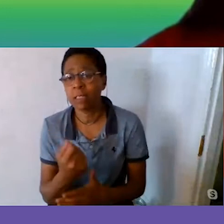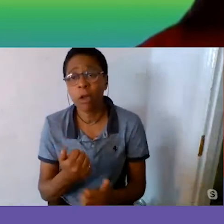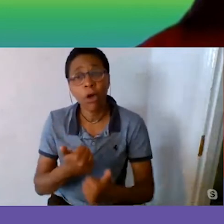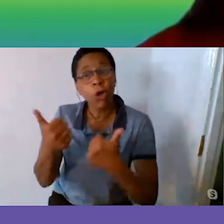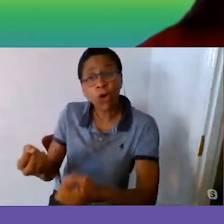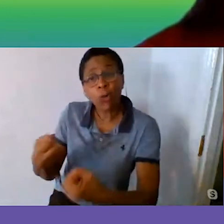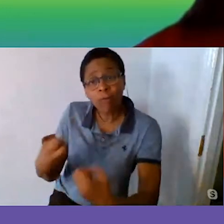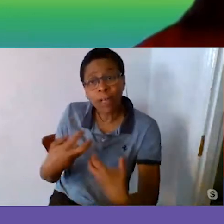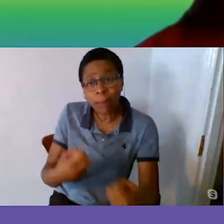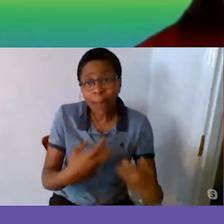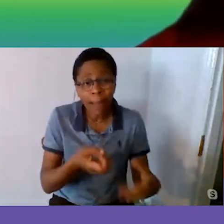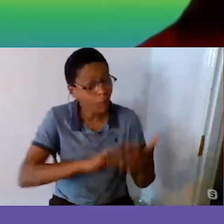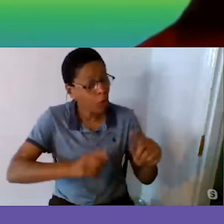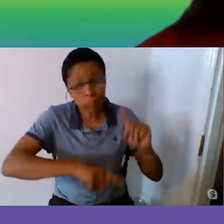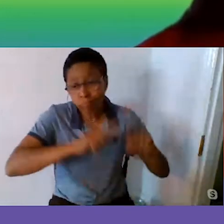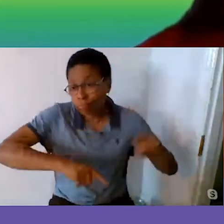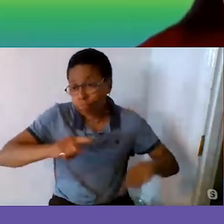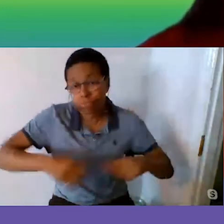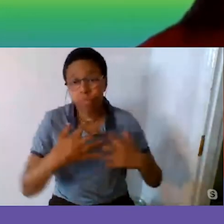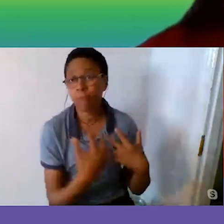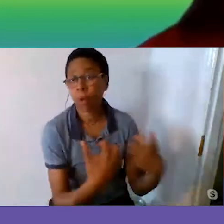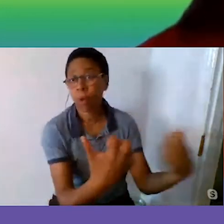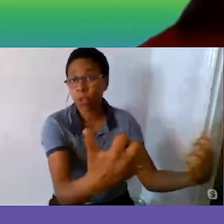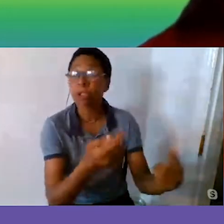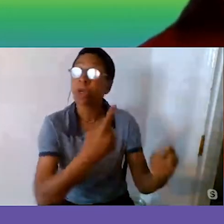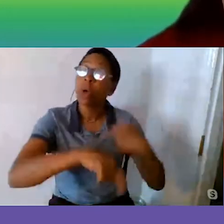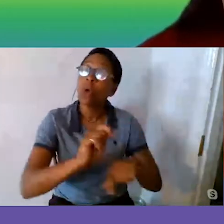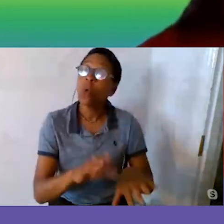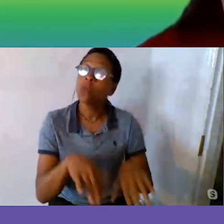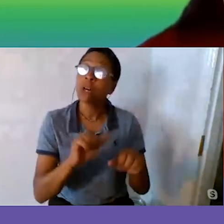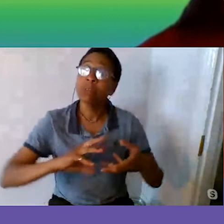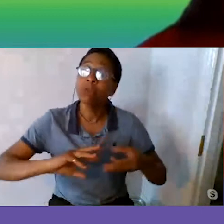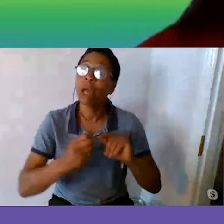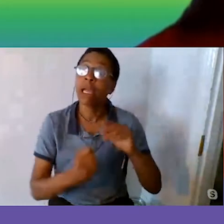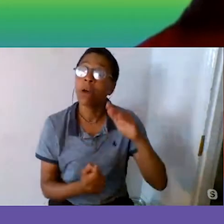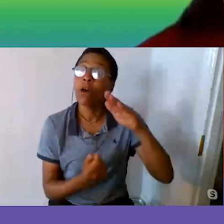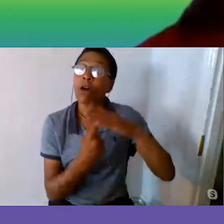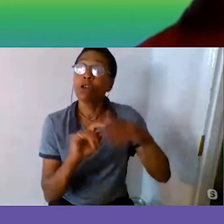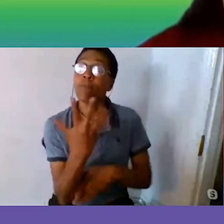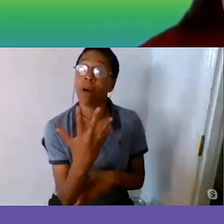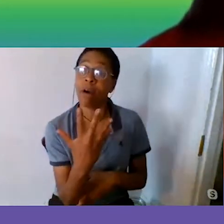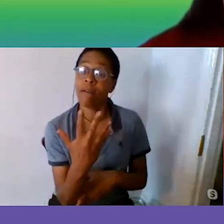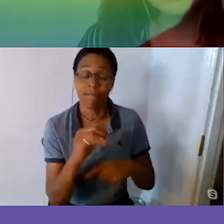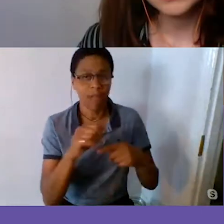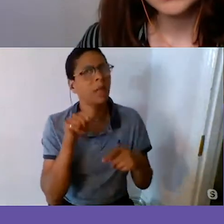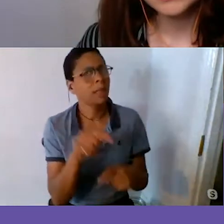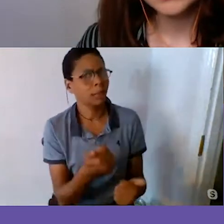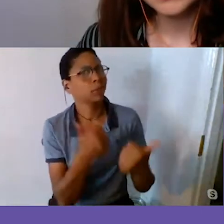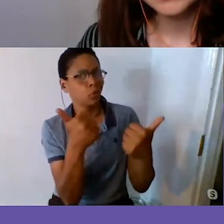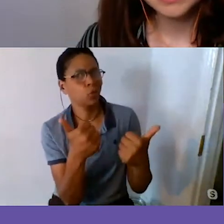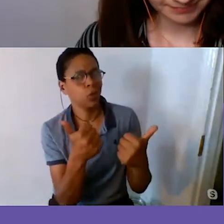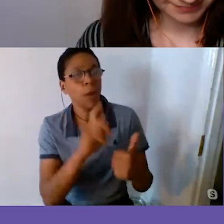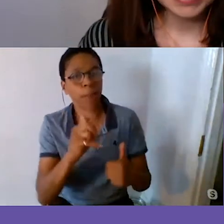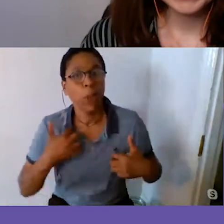They're loving the films. We've started doing, like, a top 5 viewed that we release each week, and that gets really good engagement as well. People are excited